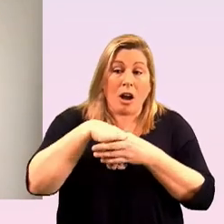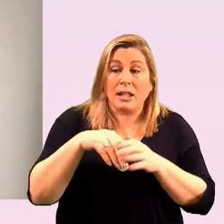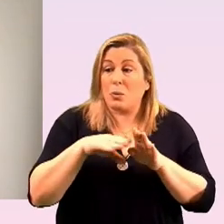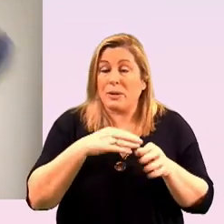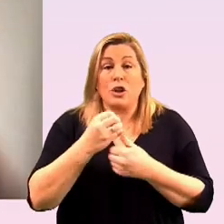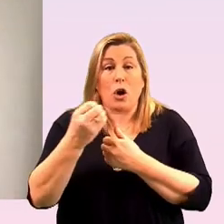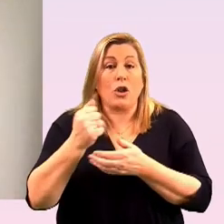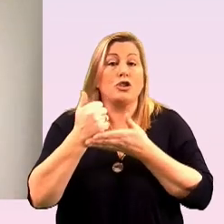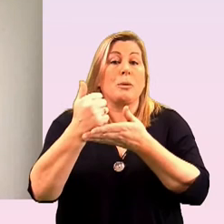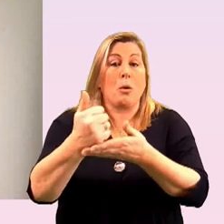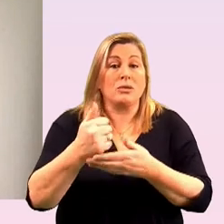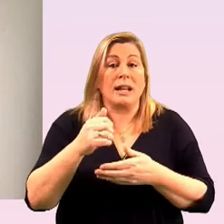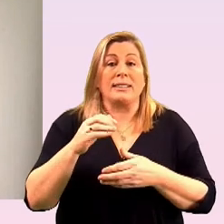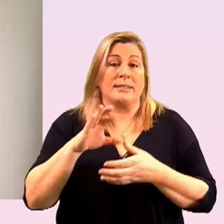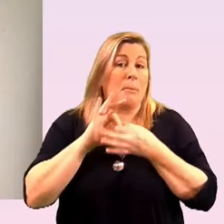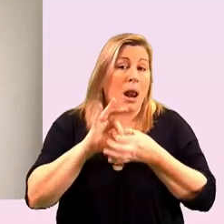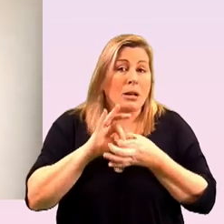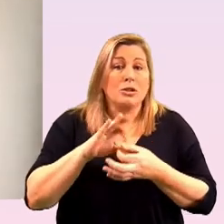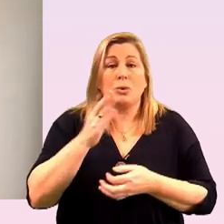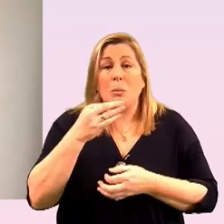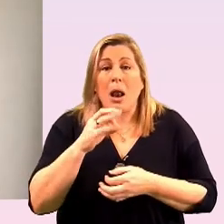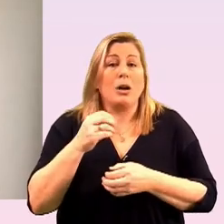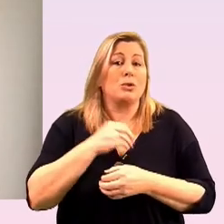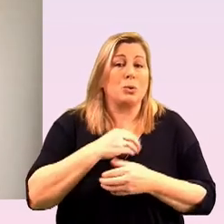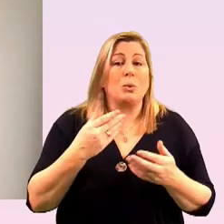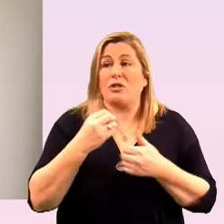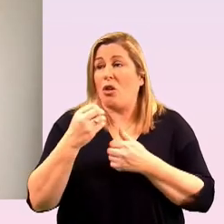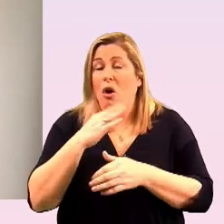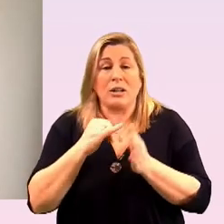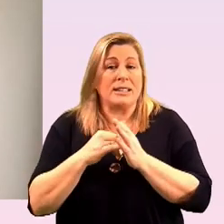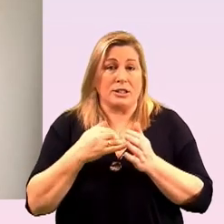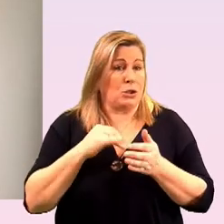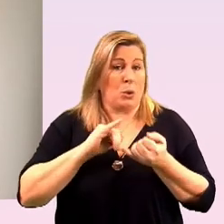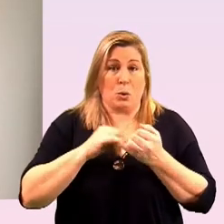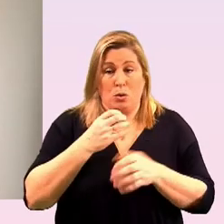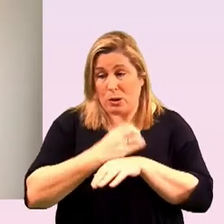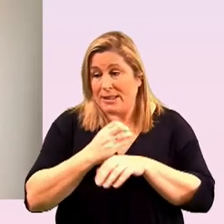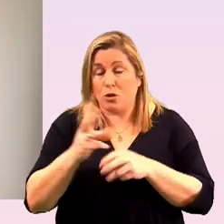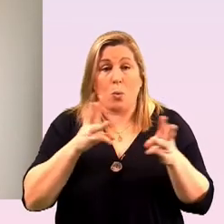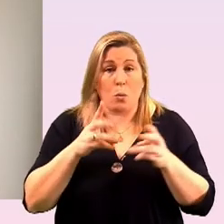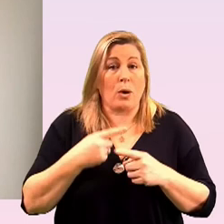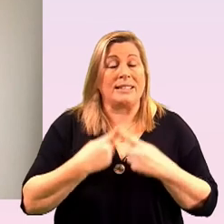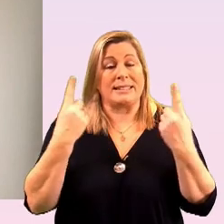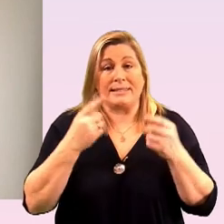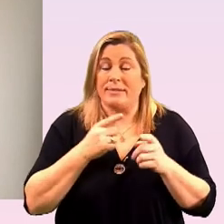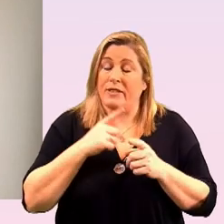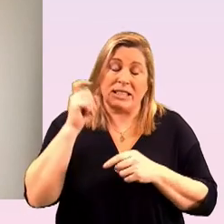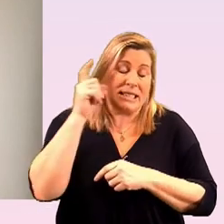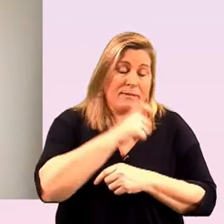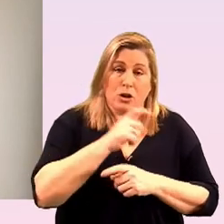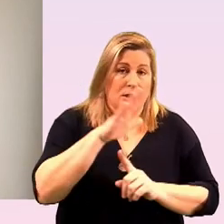Tos and the whoever it is, the other organisations that are tirelessly working on our behalf. In very difficult circumstances, it has to be